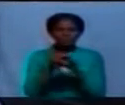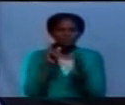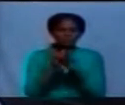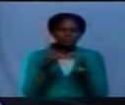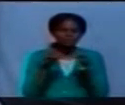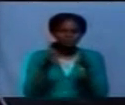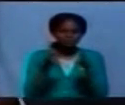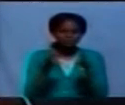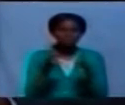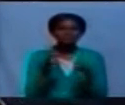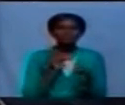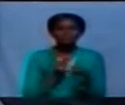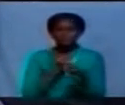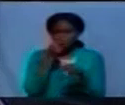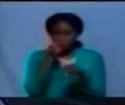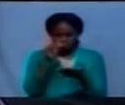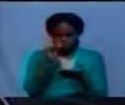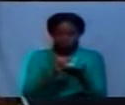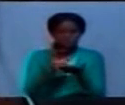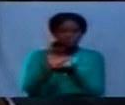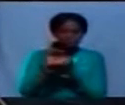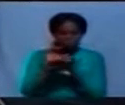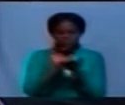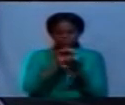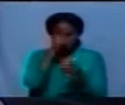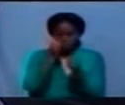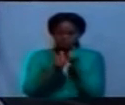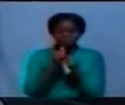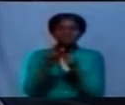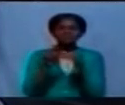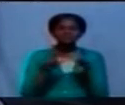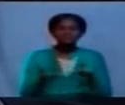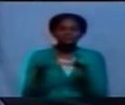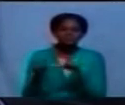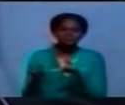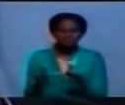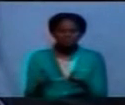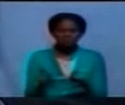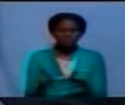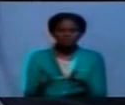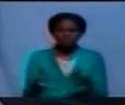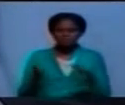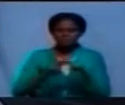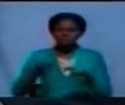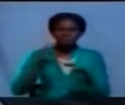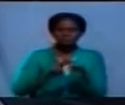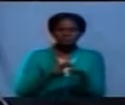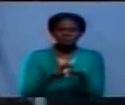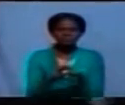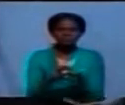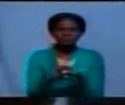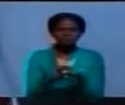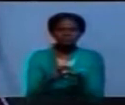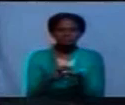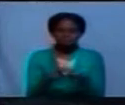of line. We saw reduced lending because of the low liquidity levels. The increased interest rates